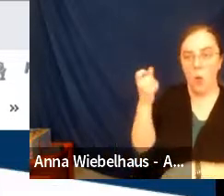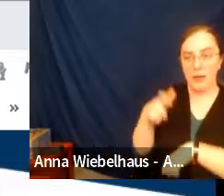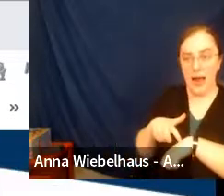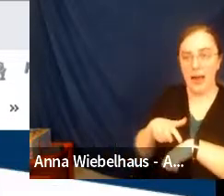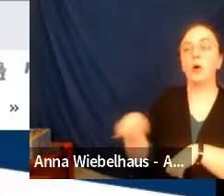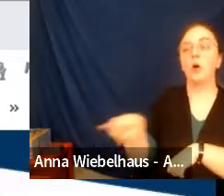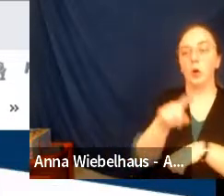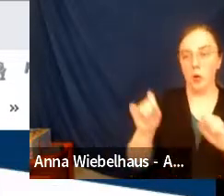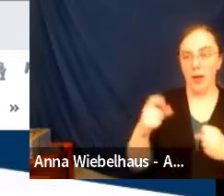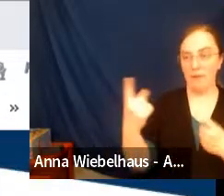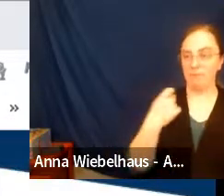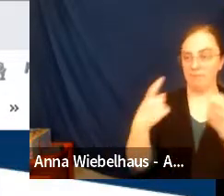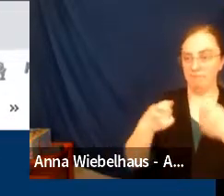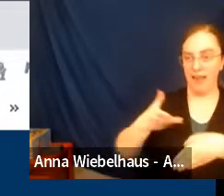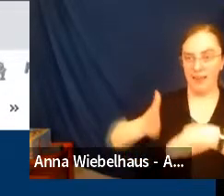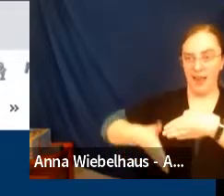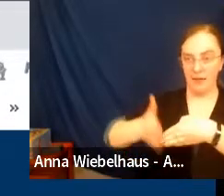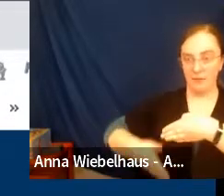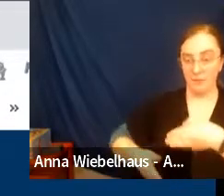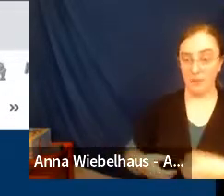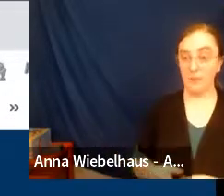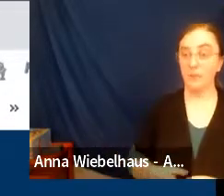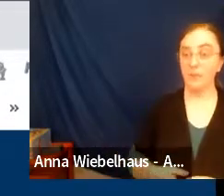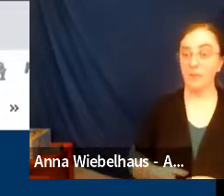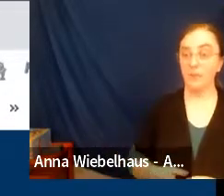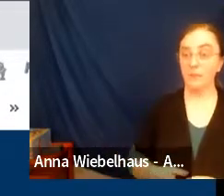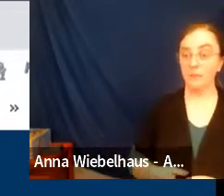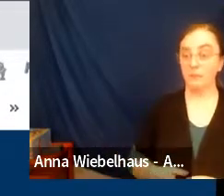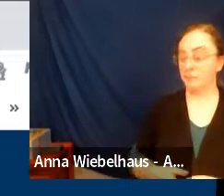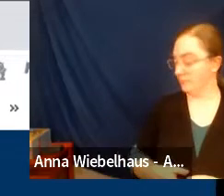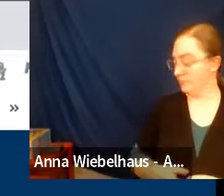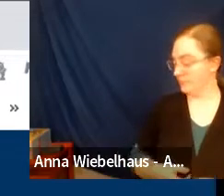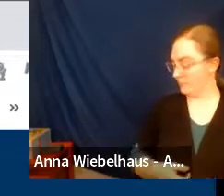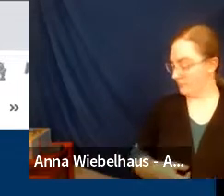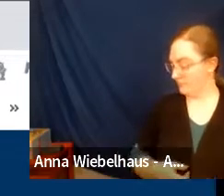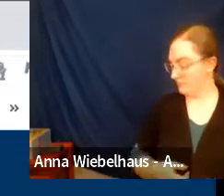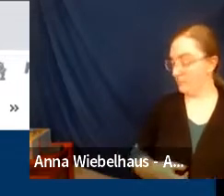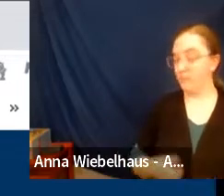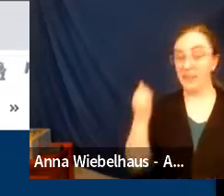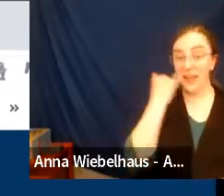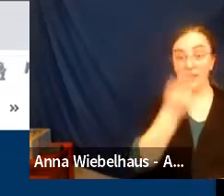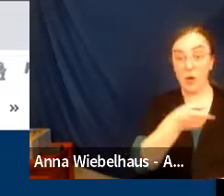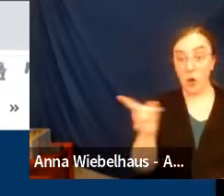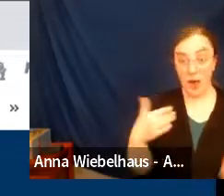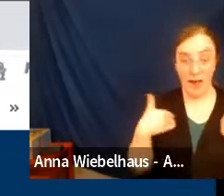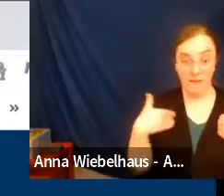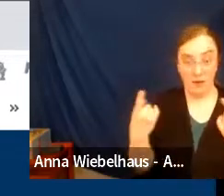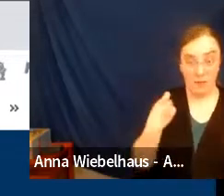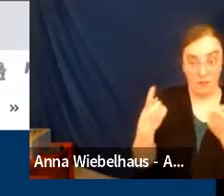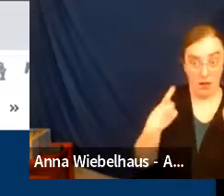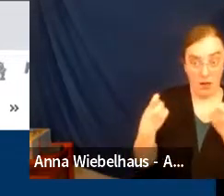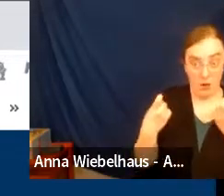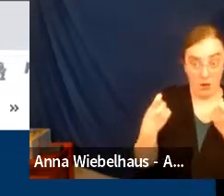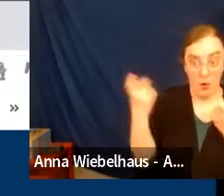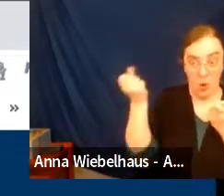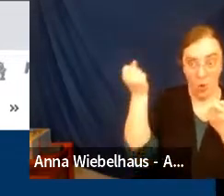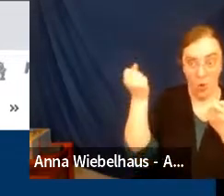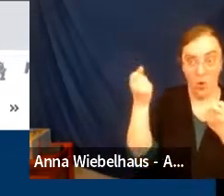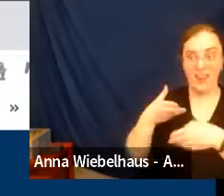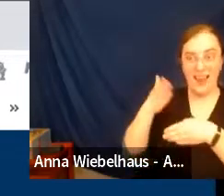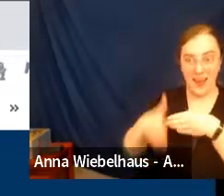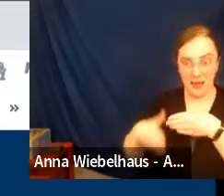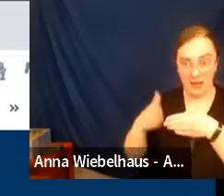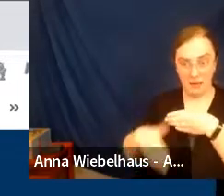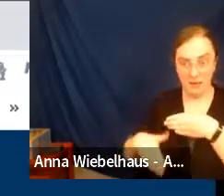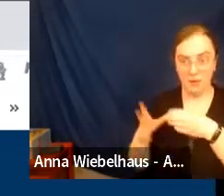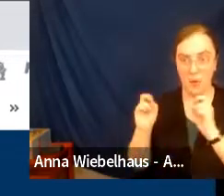And Carly, feel free to stop me if we've got any questions that we really need to answer right now. We can answer them or hold on to them and answer them at the